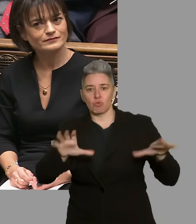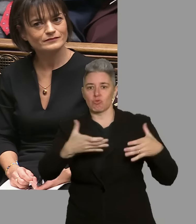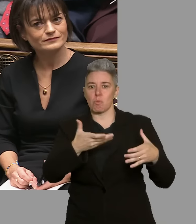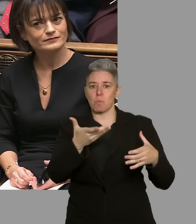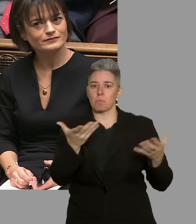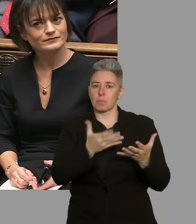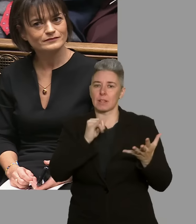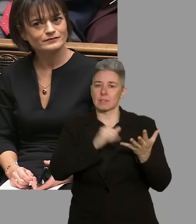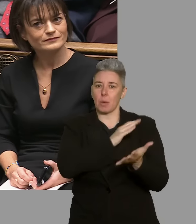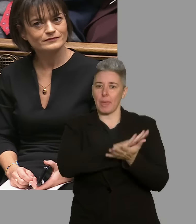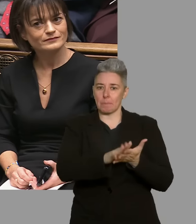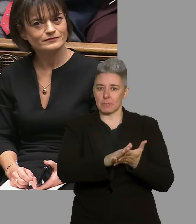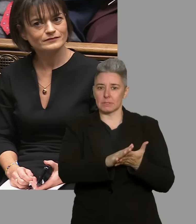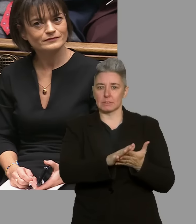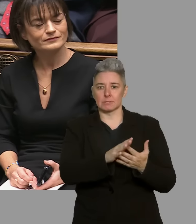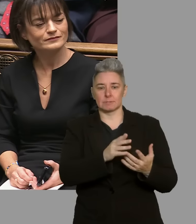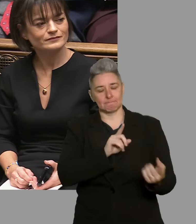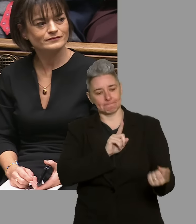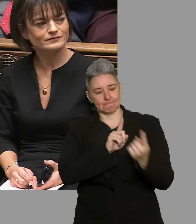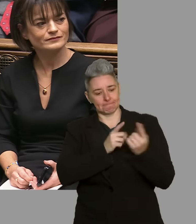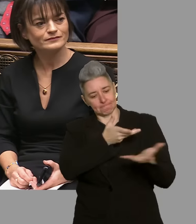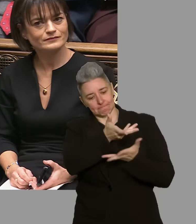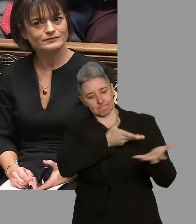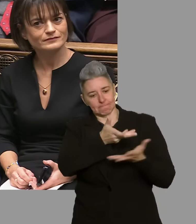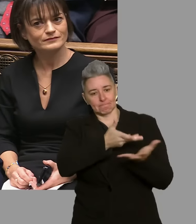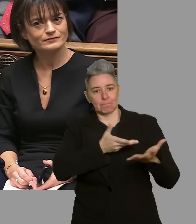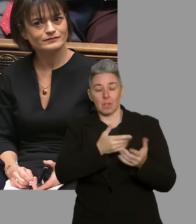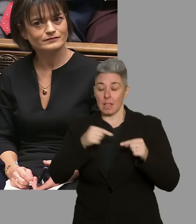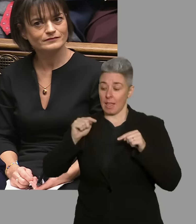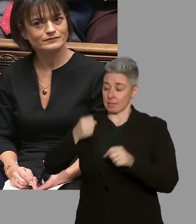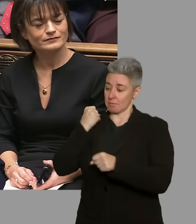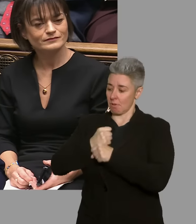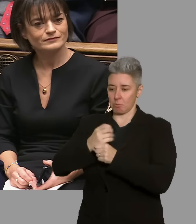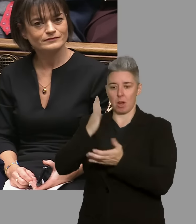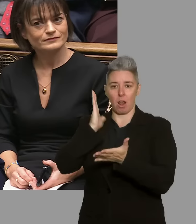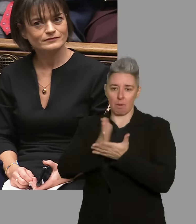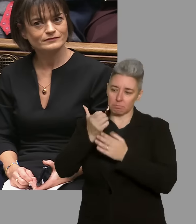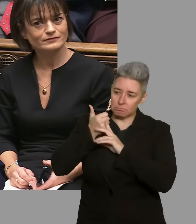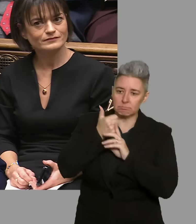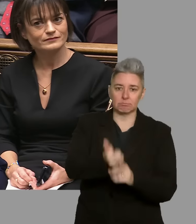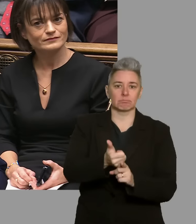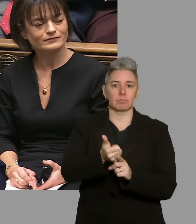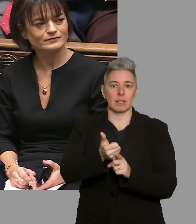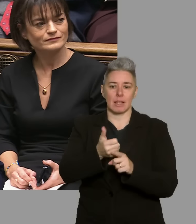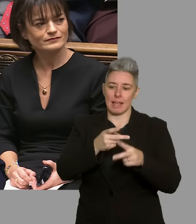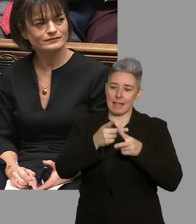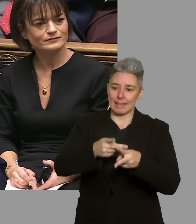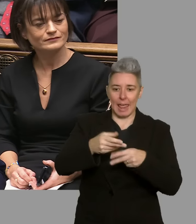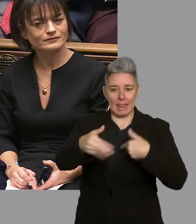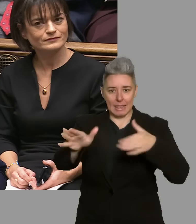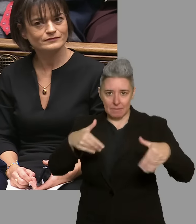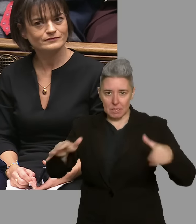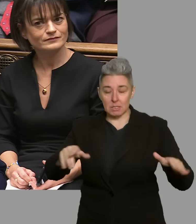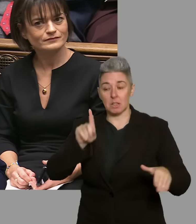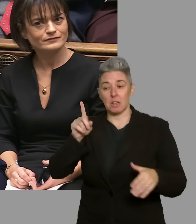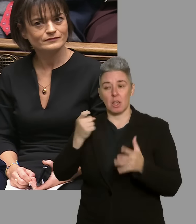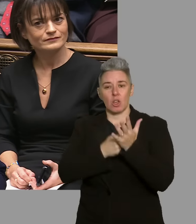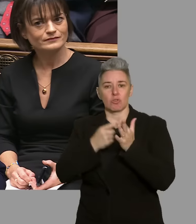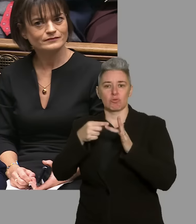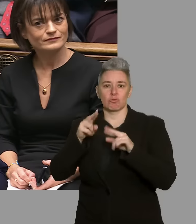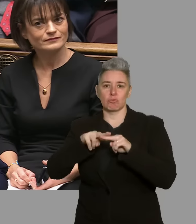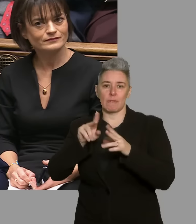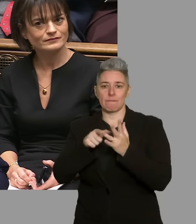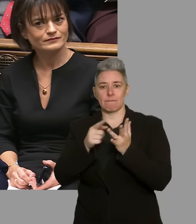real action to support care leavers, a Reform councillor has disgracefully described children in care